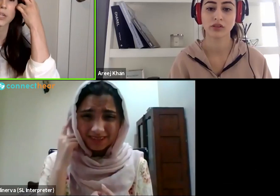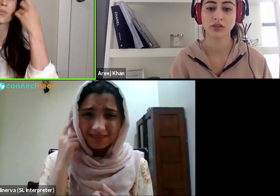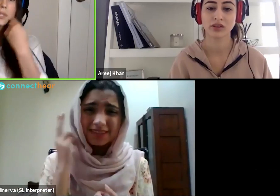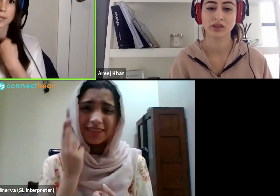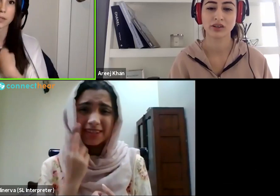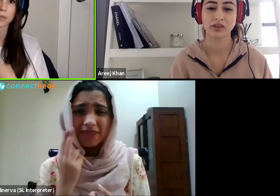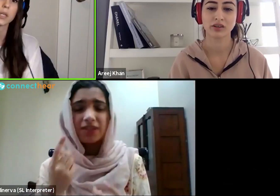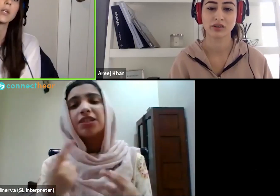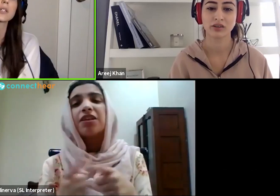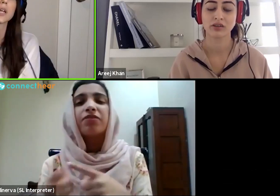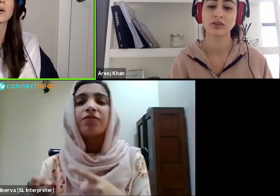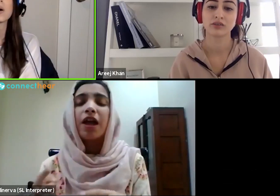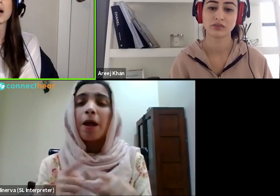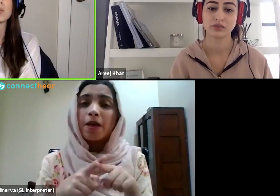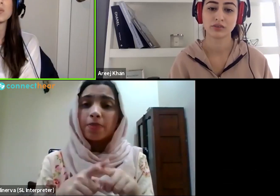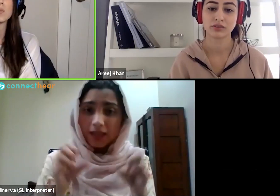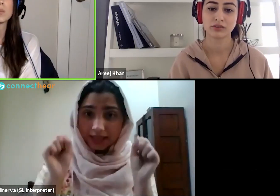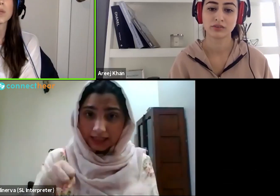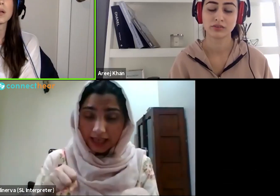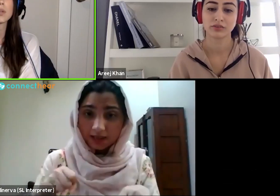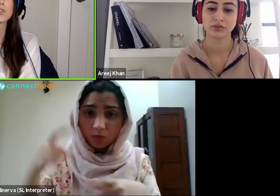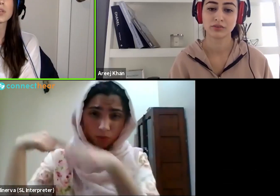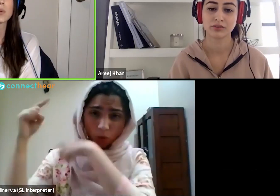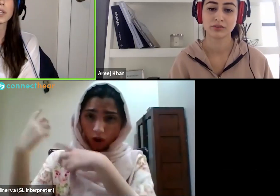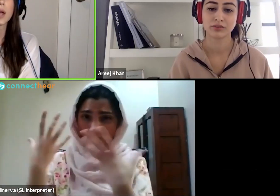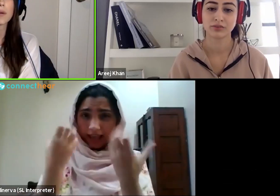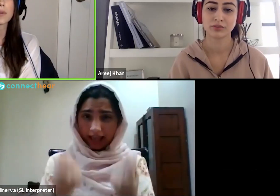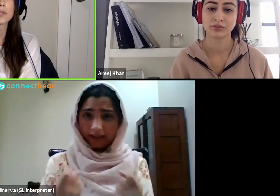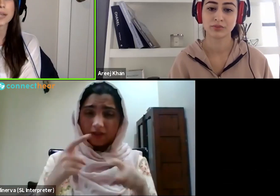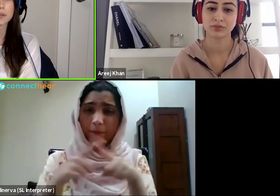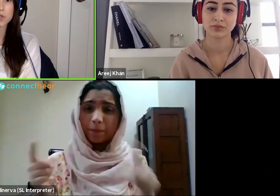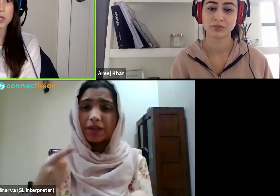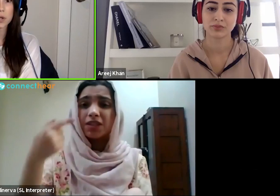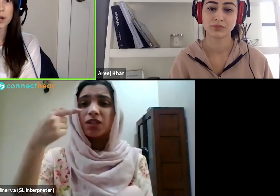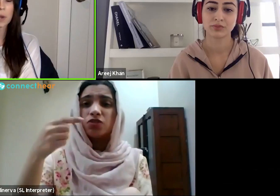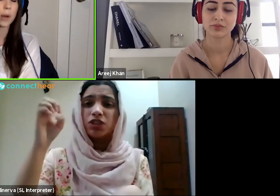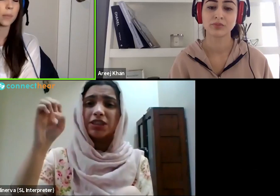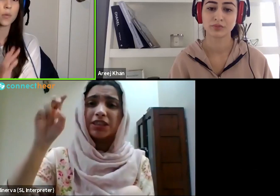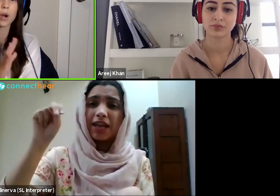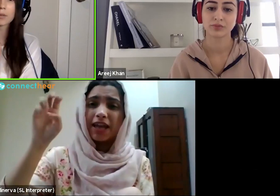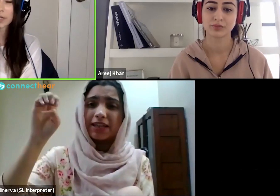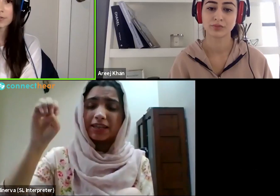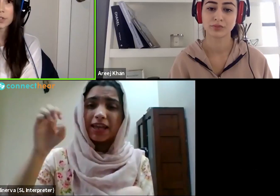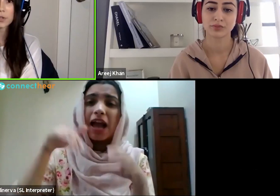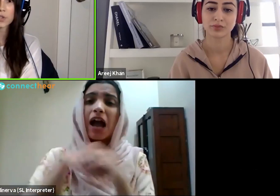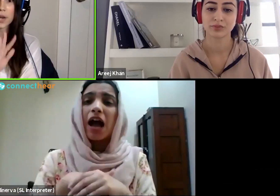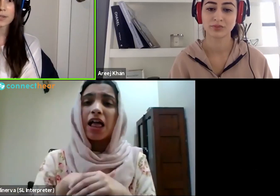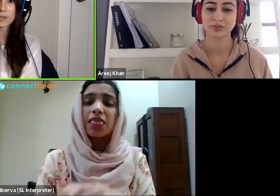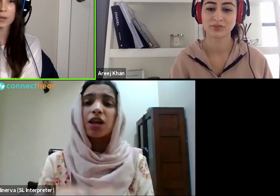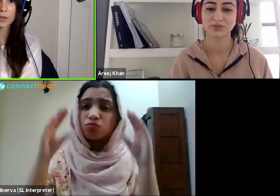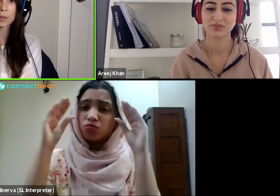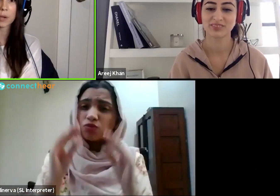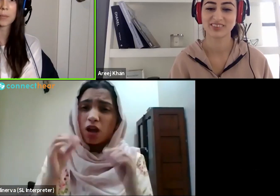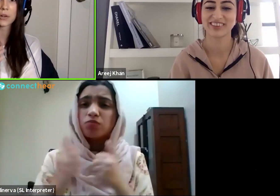gene is recessive. So that usually when you have a recessive gene, and correct me wrong if you